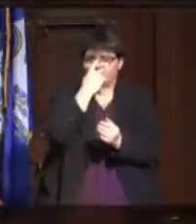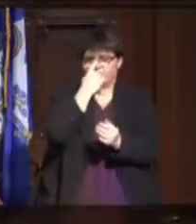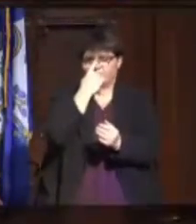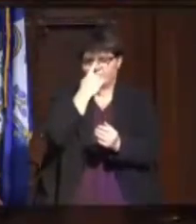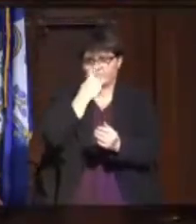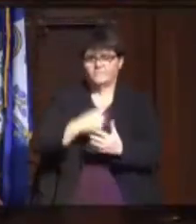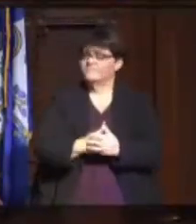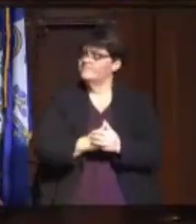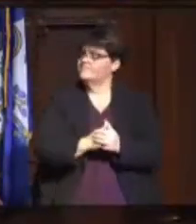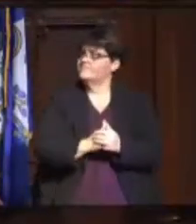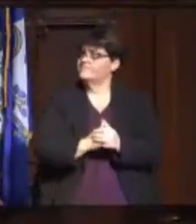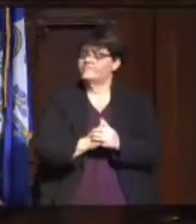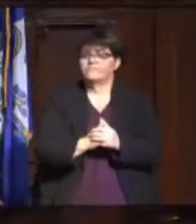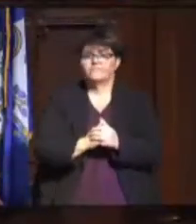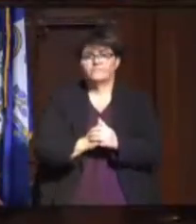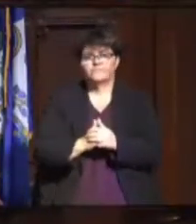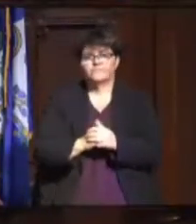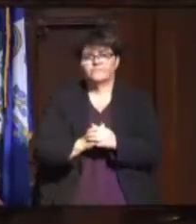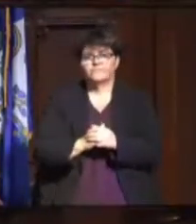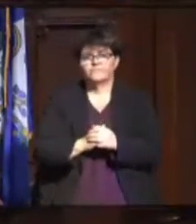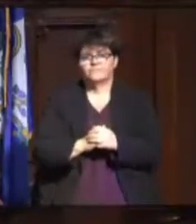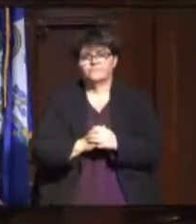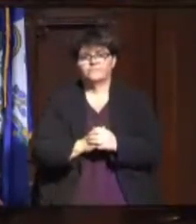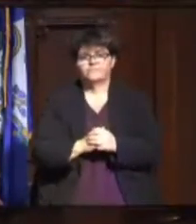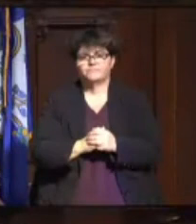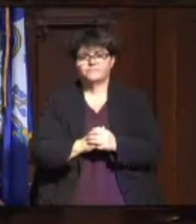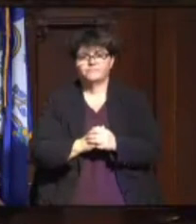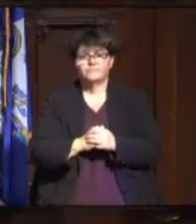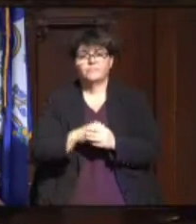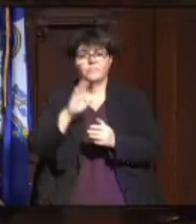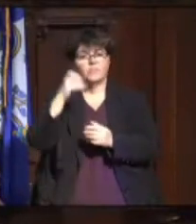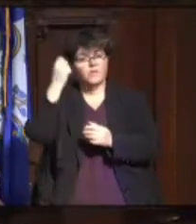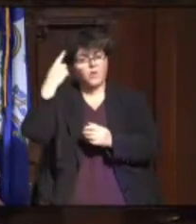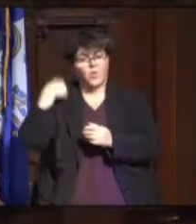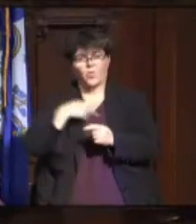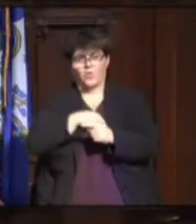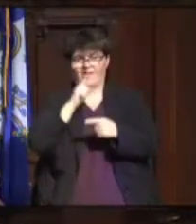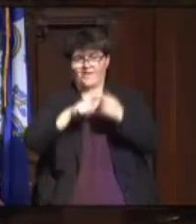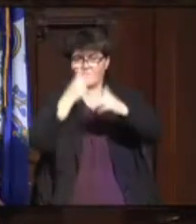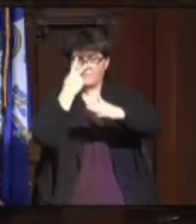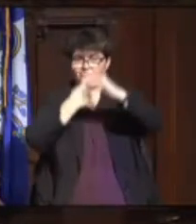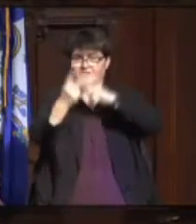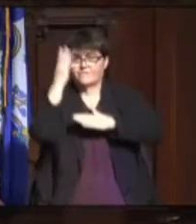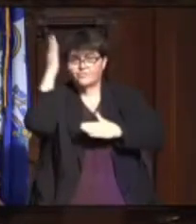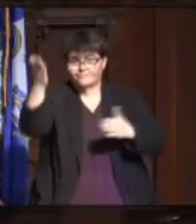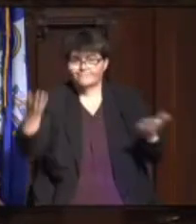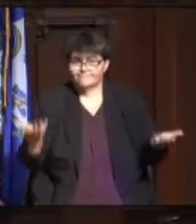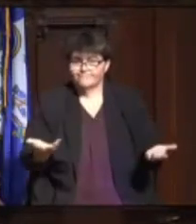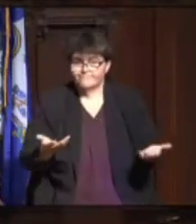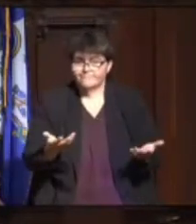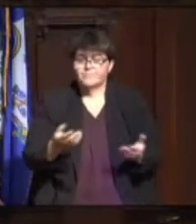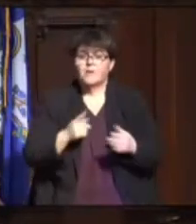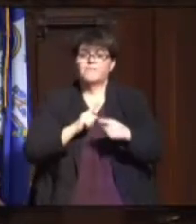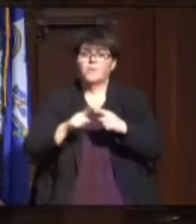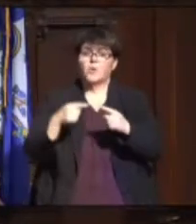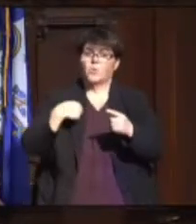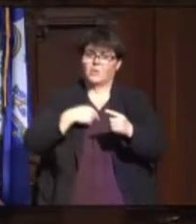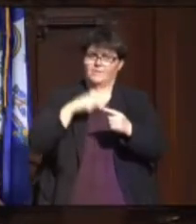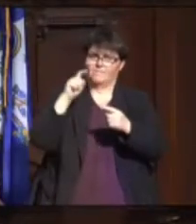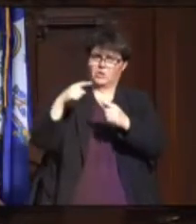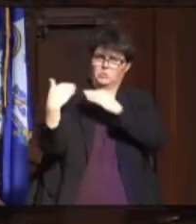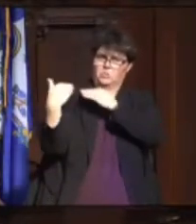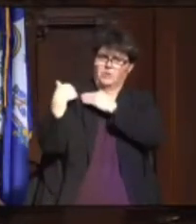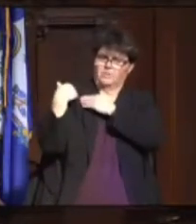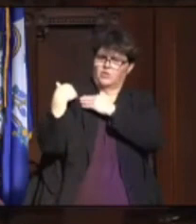Look, we can't predict the future. We have a responsibility to be ready for it. So this